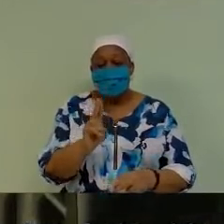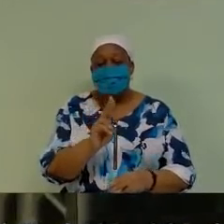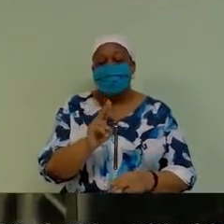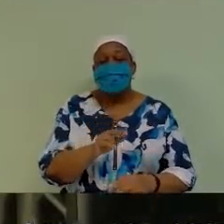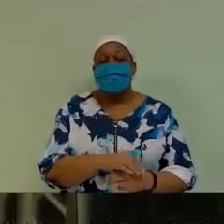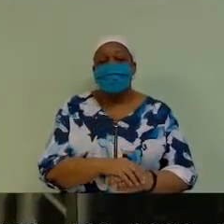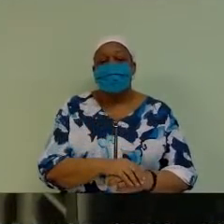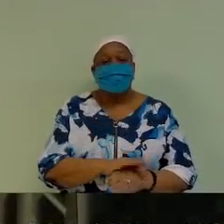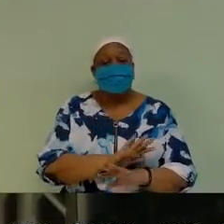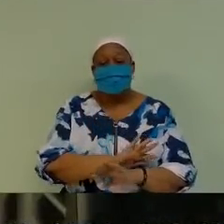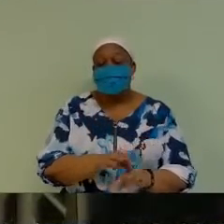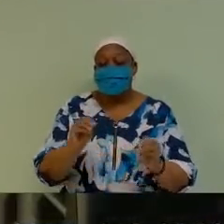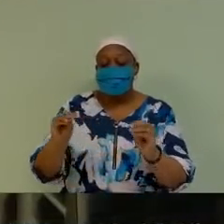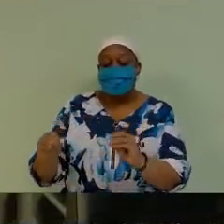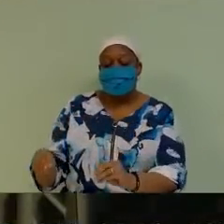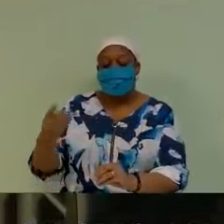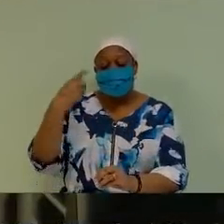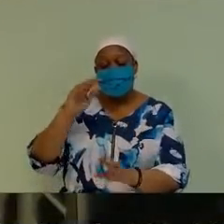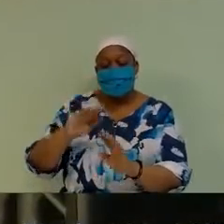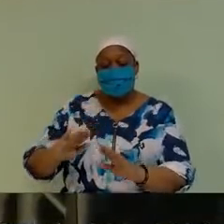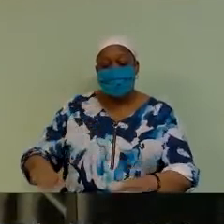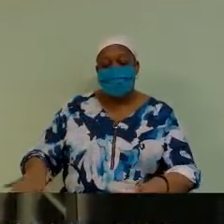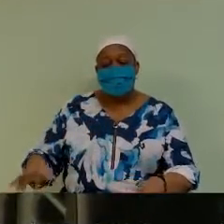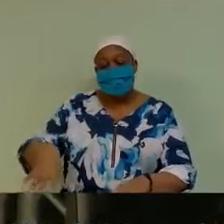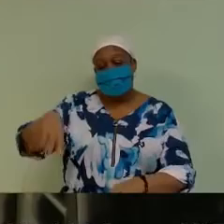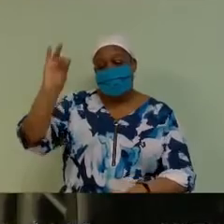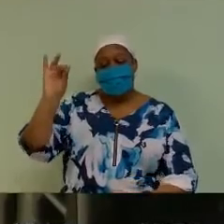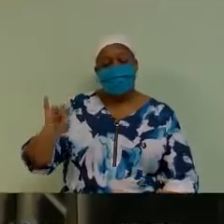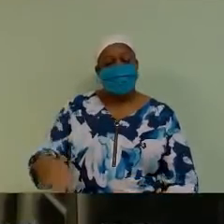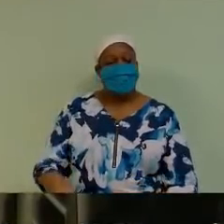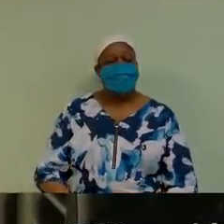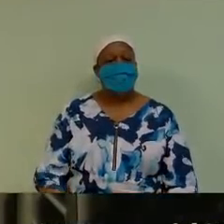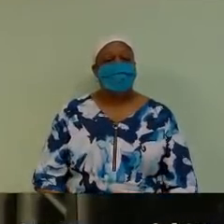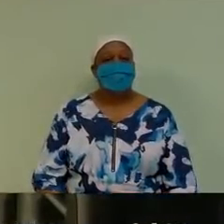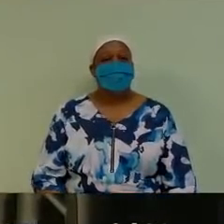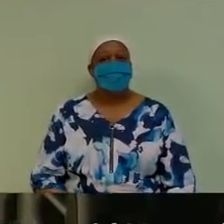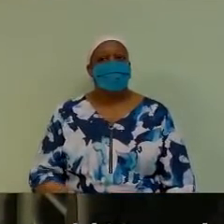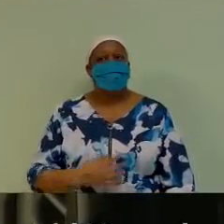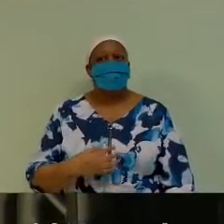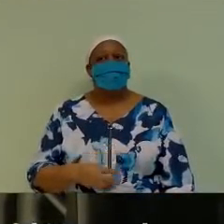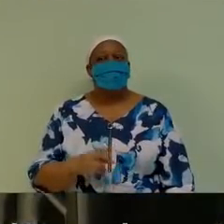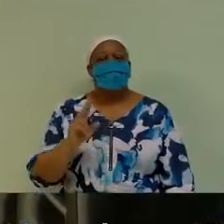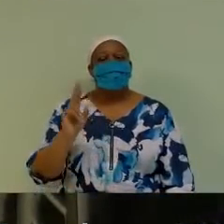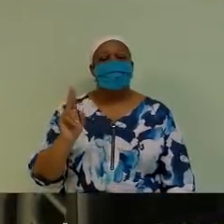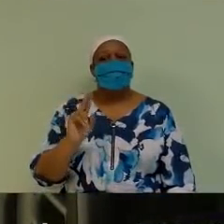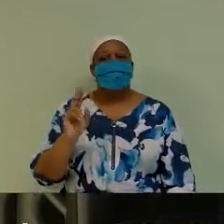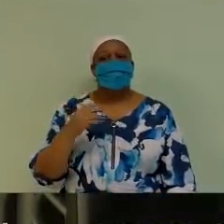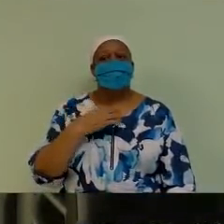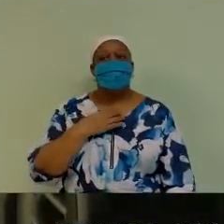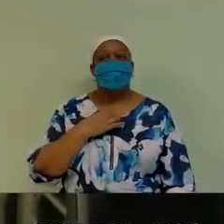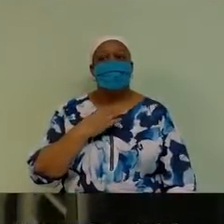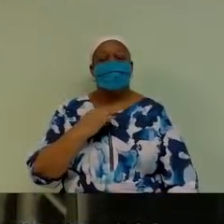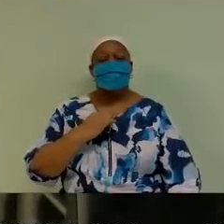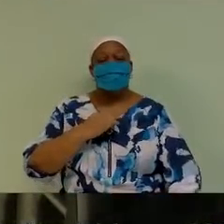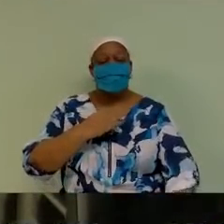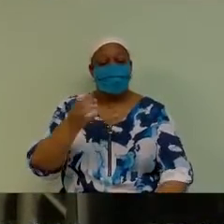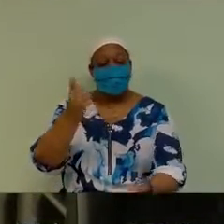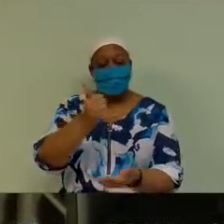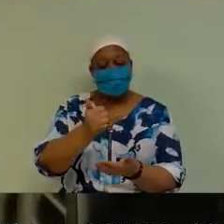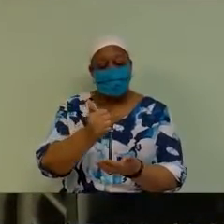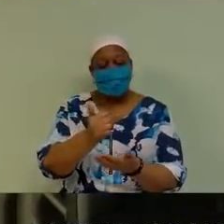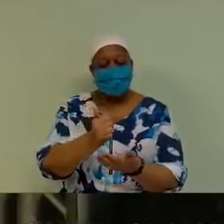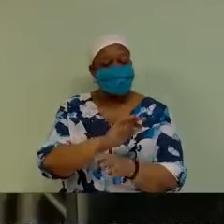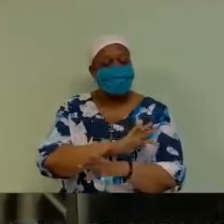the reach of children. And then those of us who use hand sanitizers, we need to avoid touching our eyes or mouth